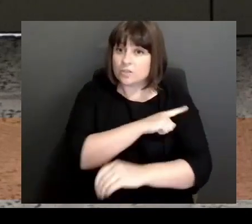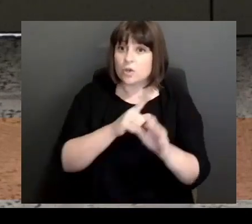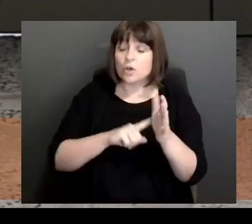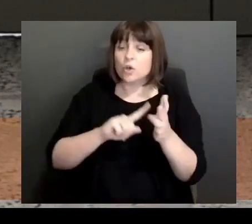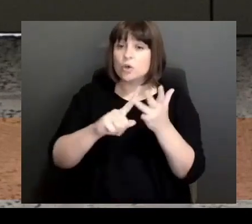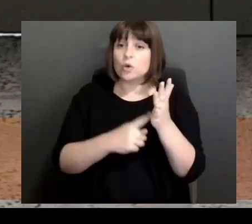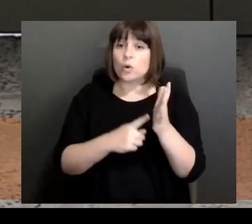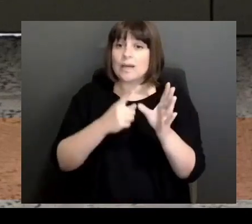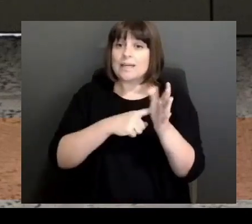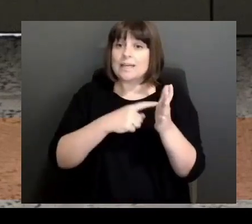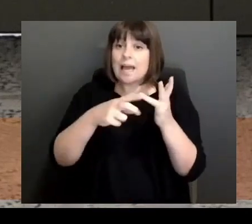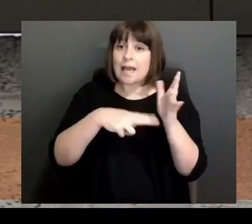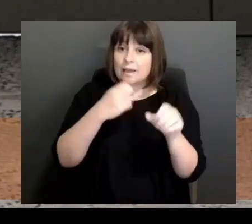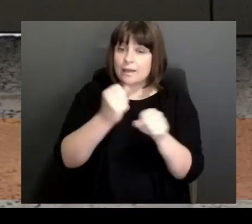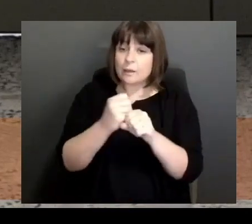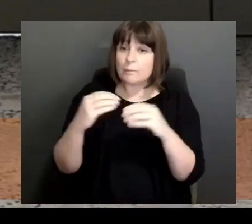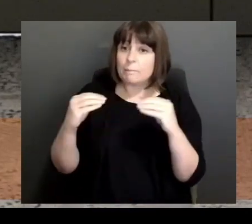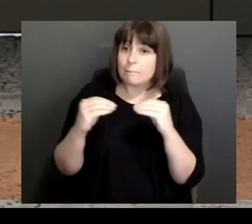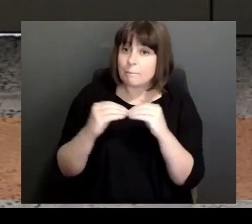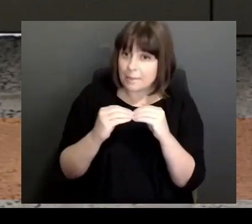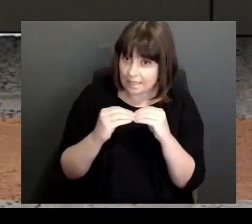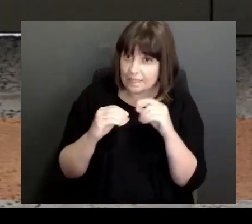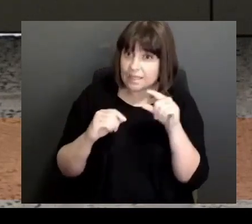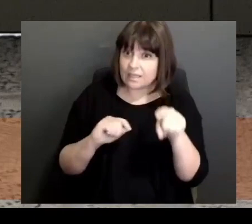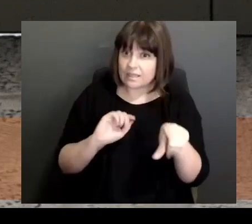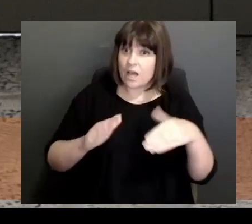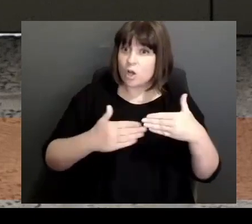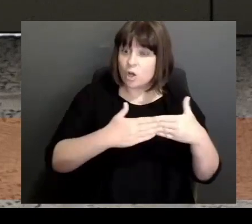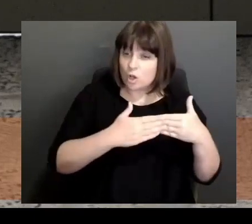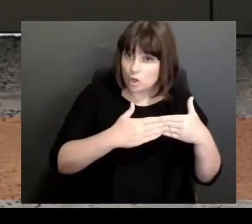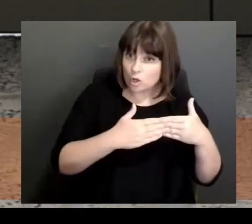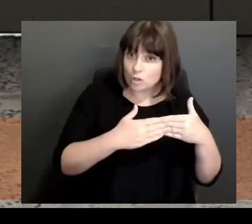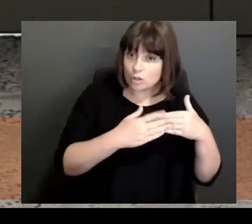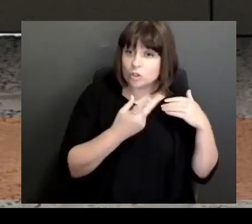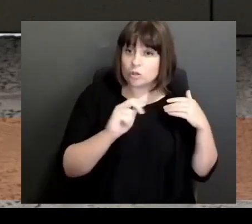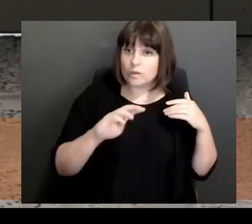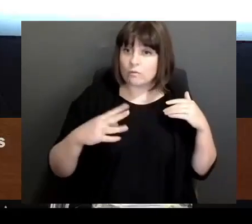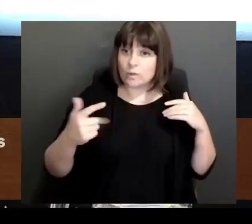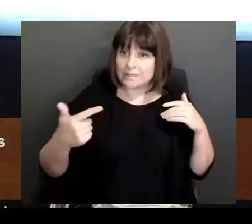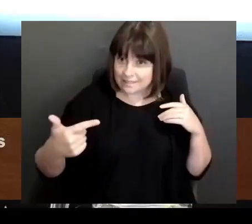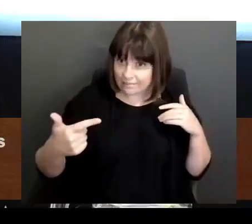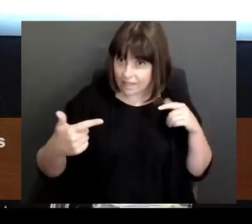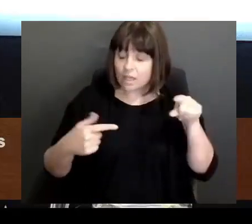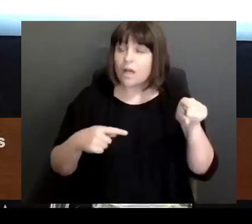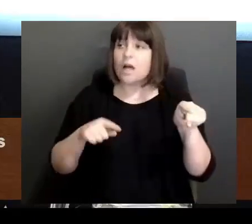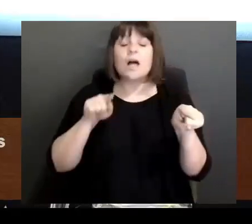2047. That's their licence end date,